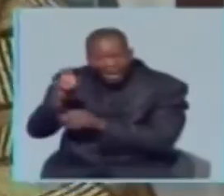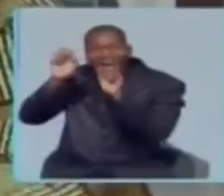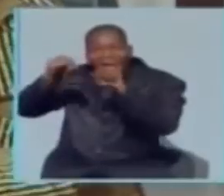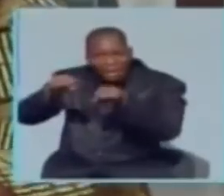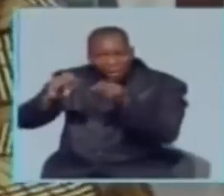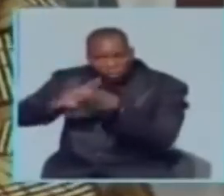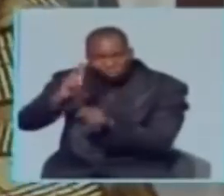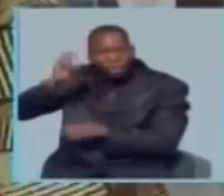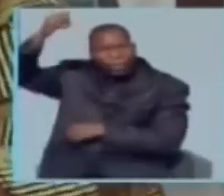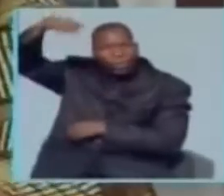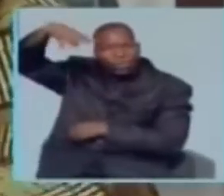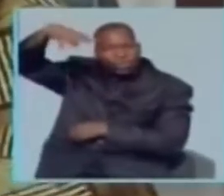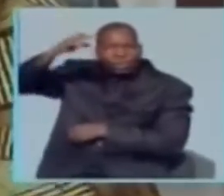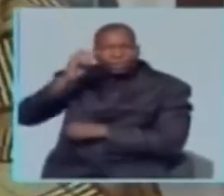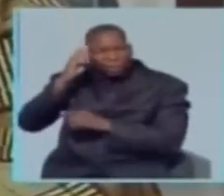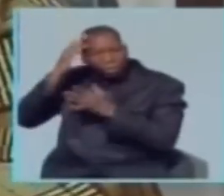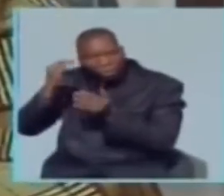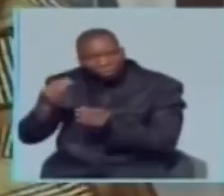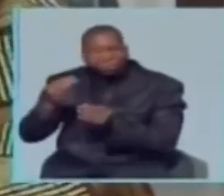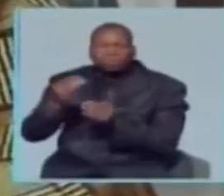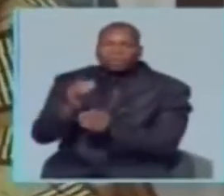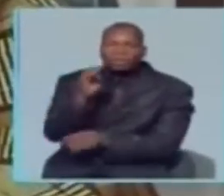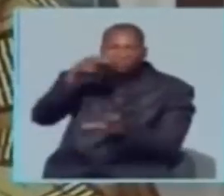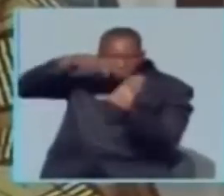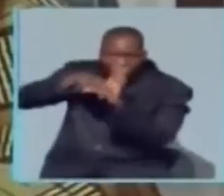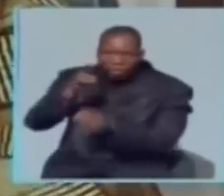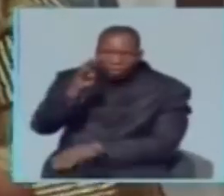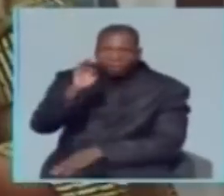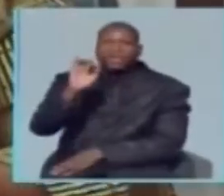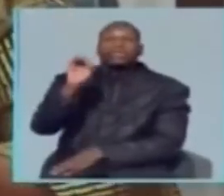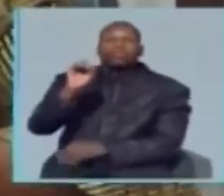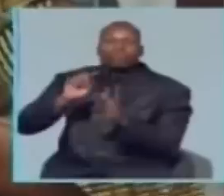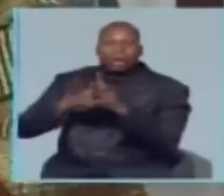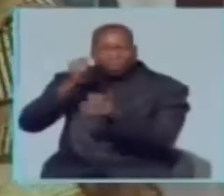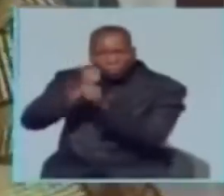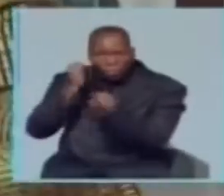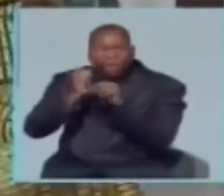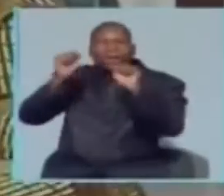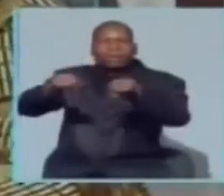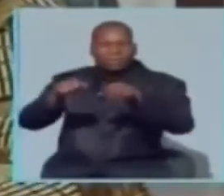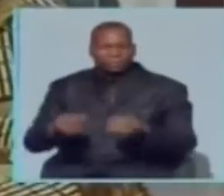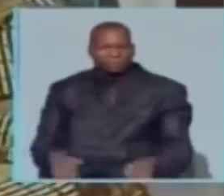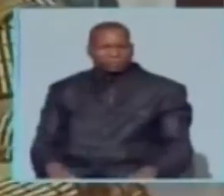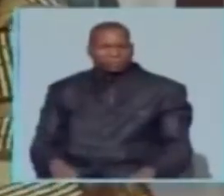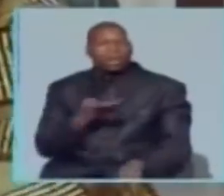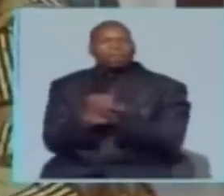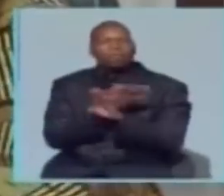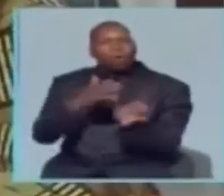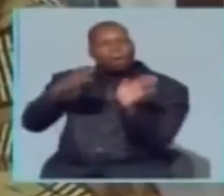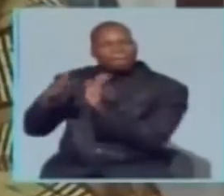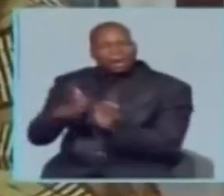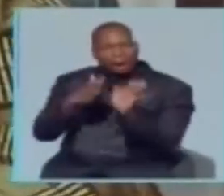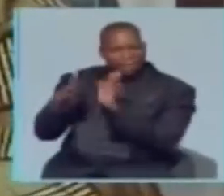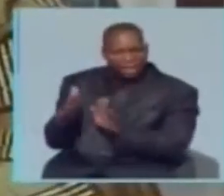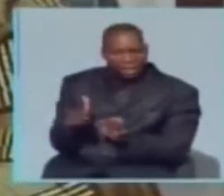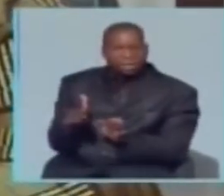I'm hoping that by then even some biofuel would have come online. So we have planned for the crisis. I think that is what you